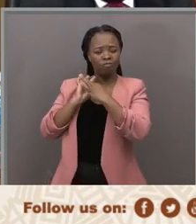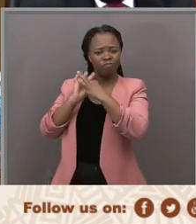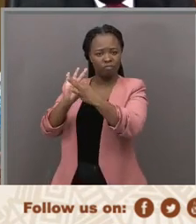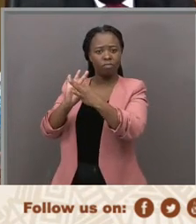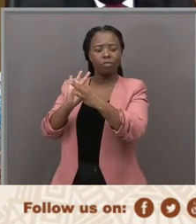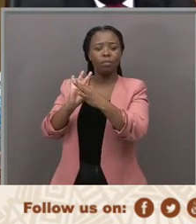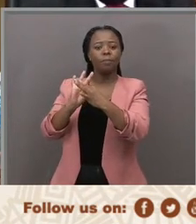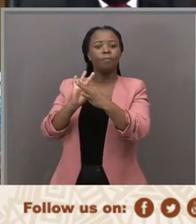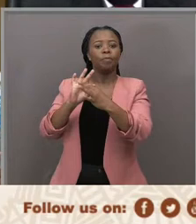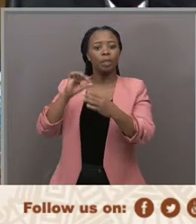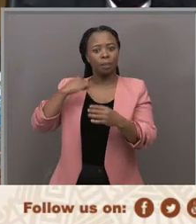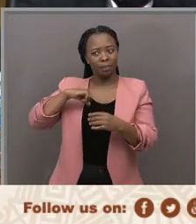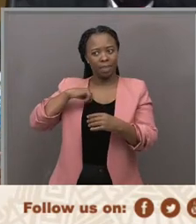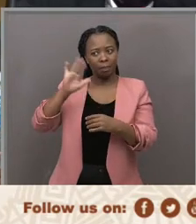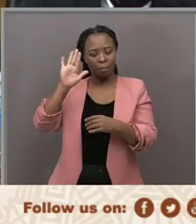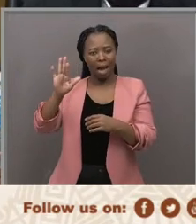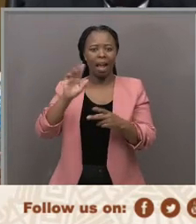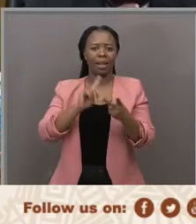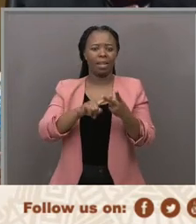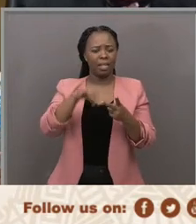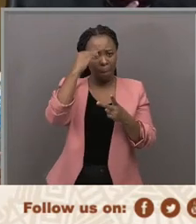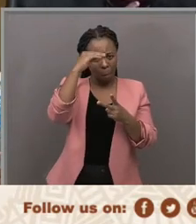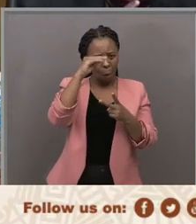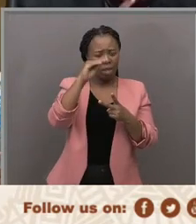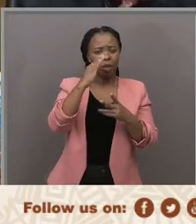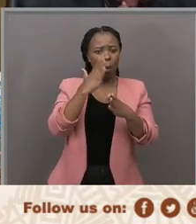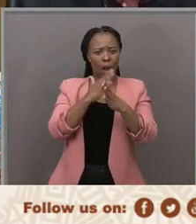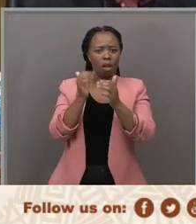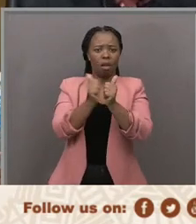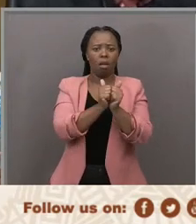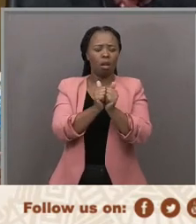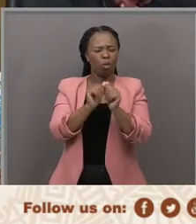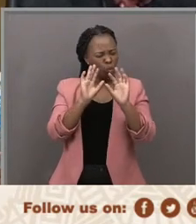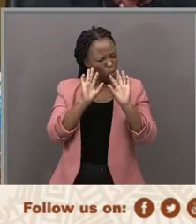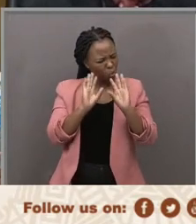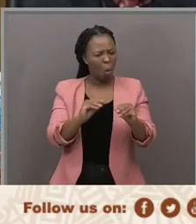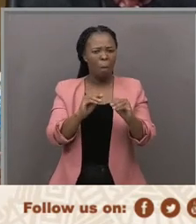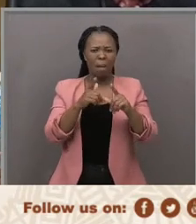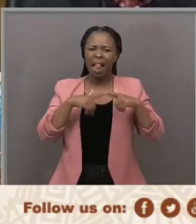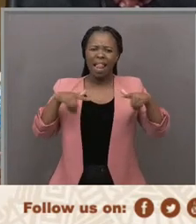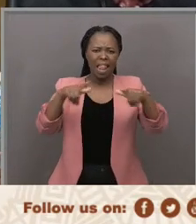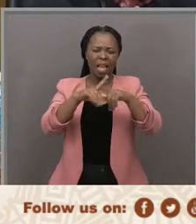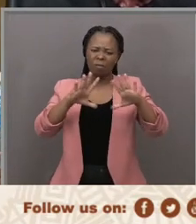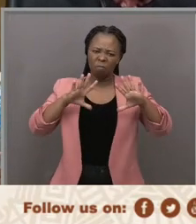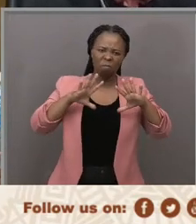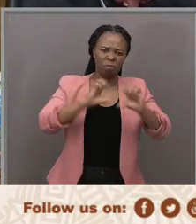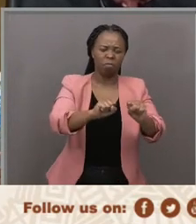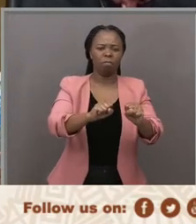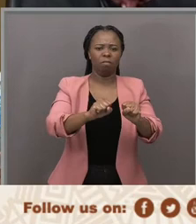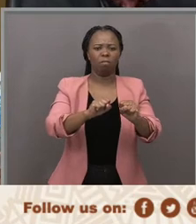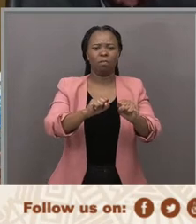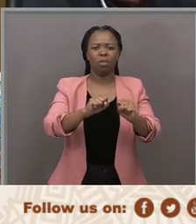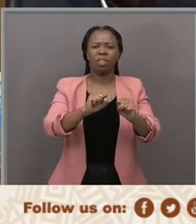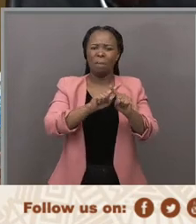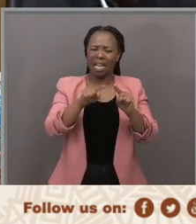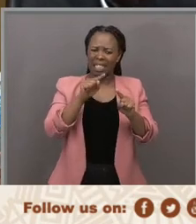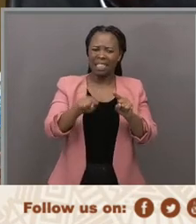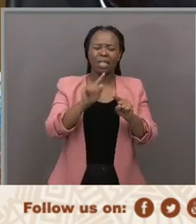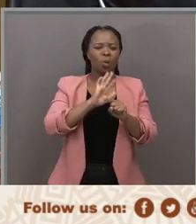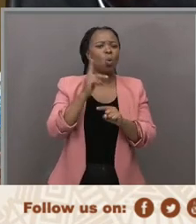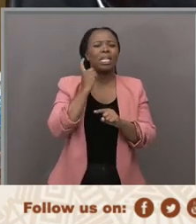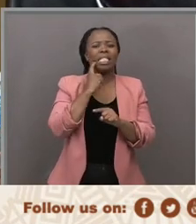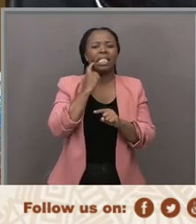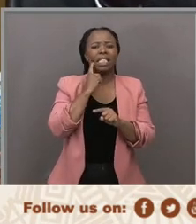enforcement agencies to stop land invasions, but this is not easy, especially in a period where some of